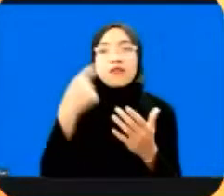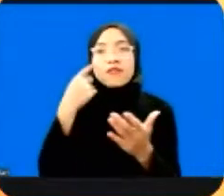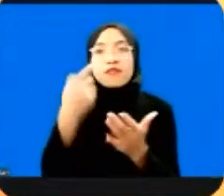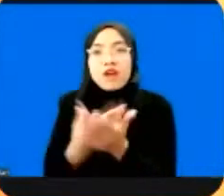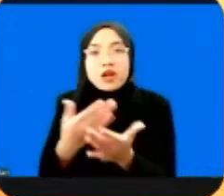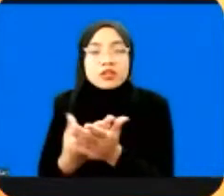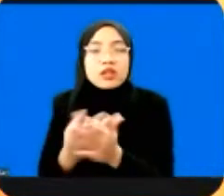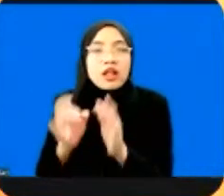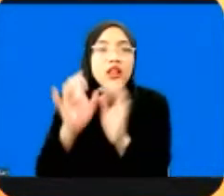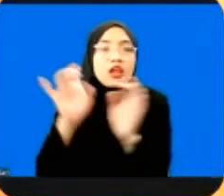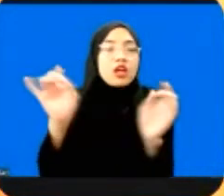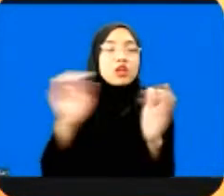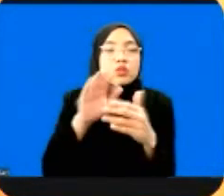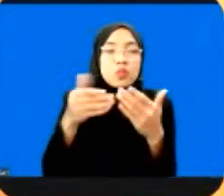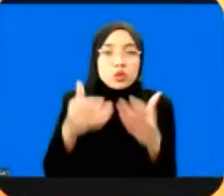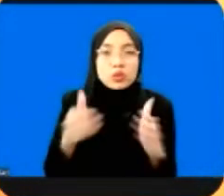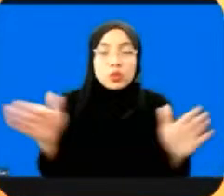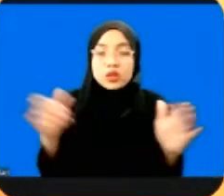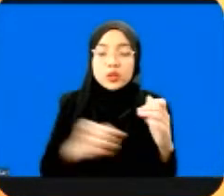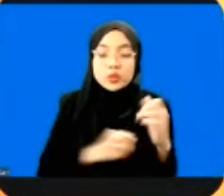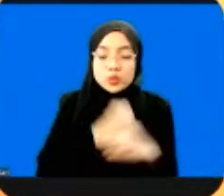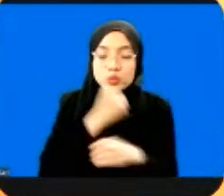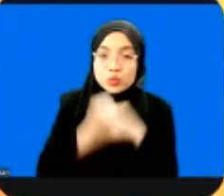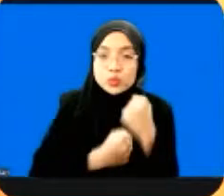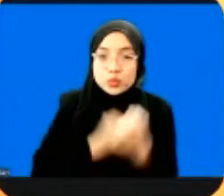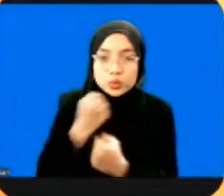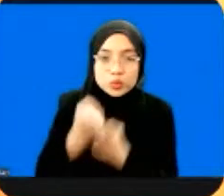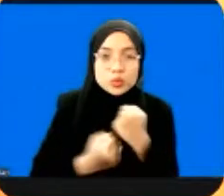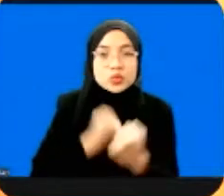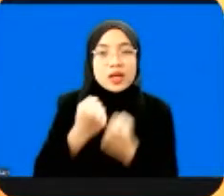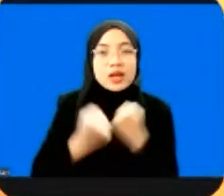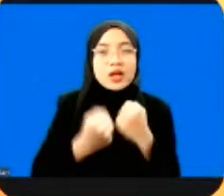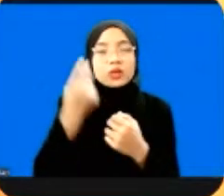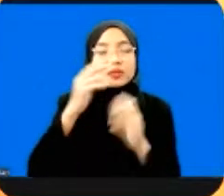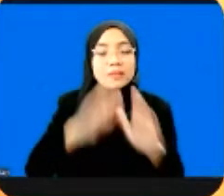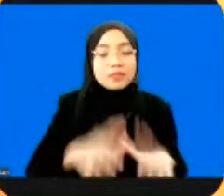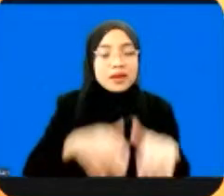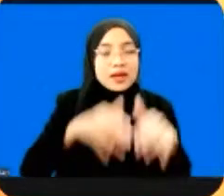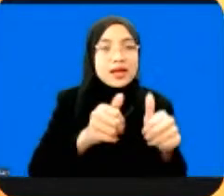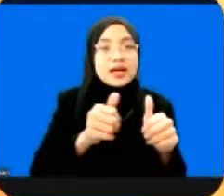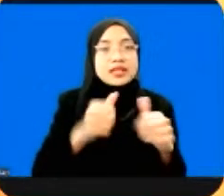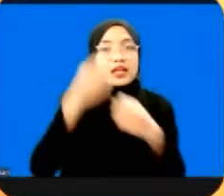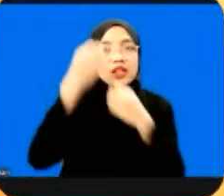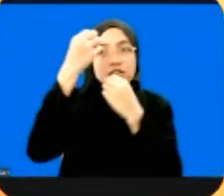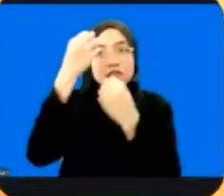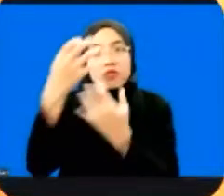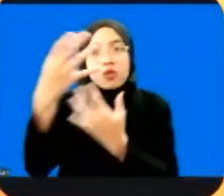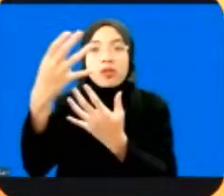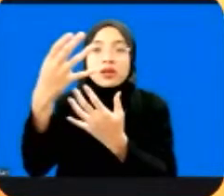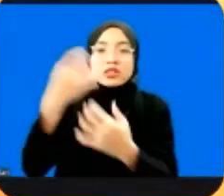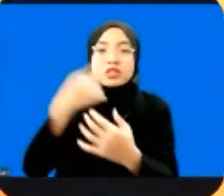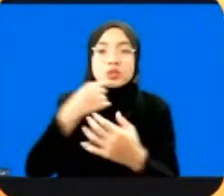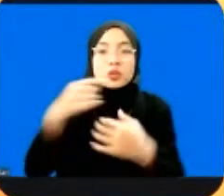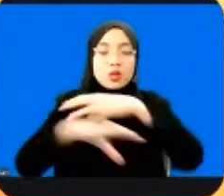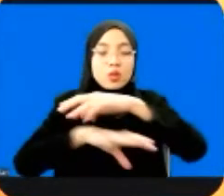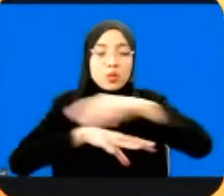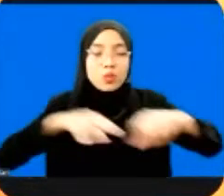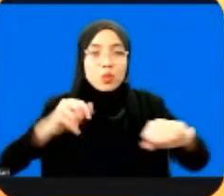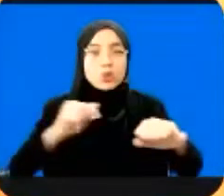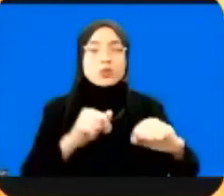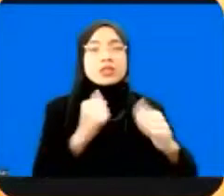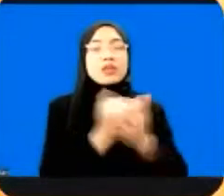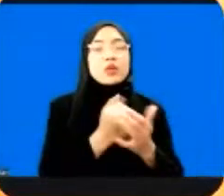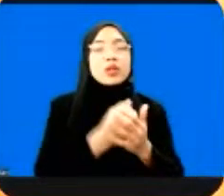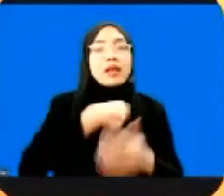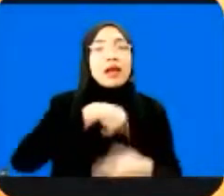to obtain information about corruption is bound to be based on very flimsy